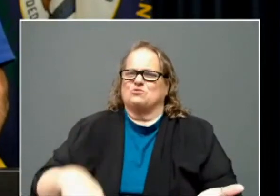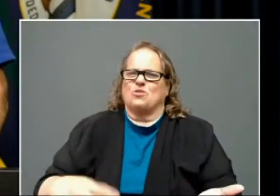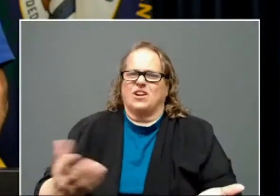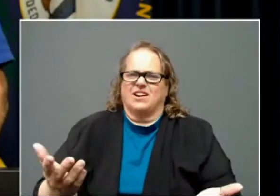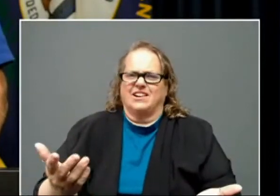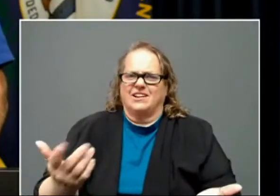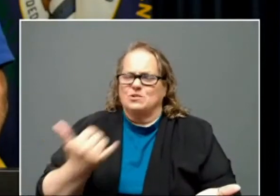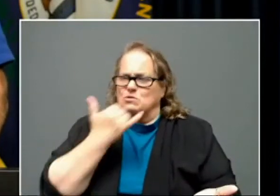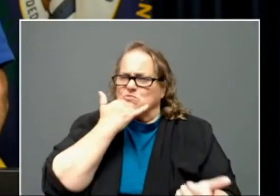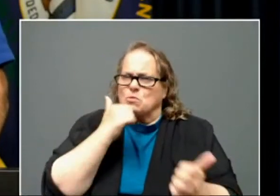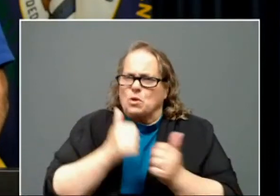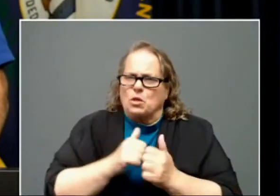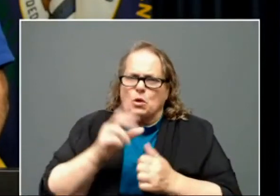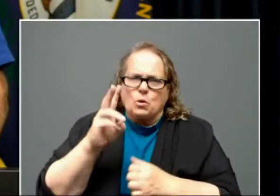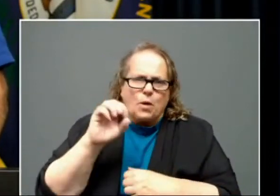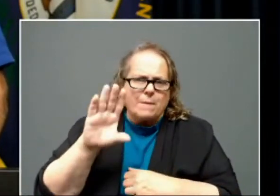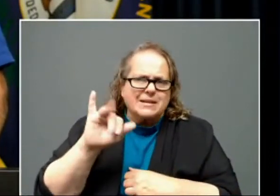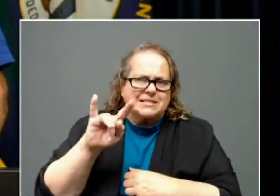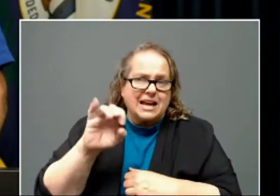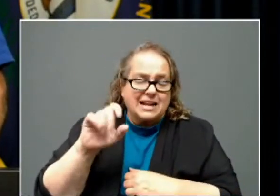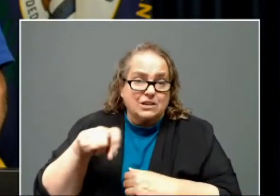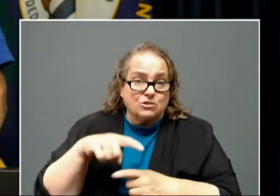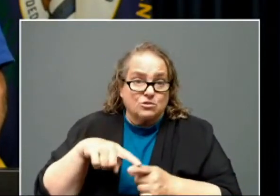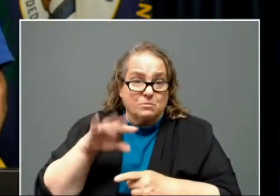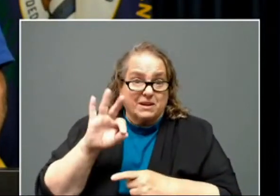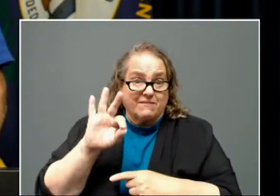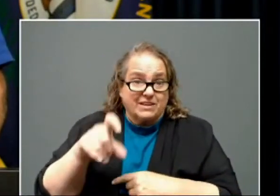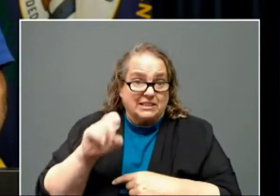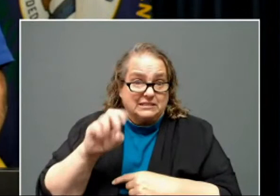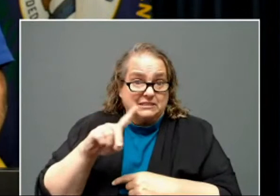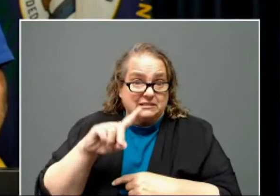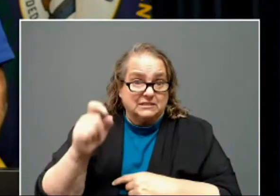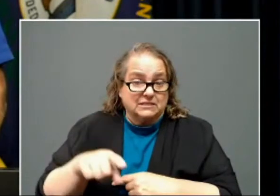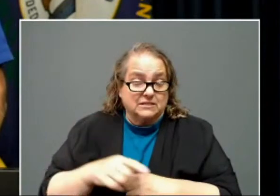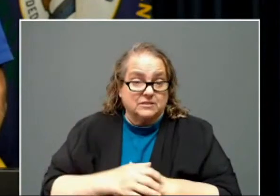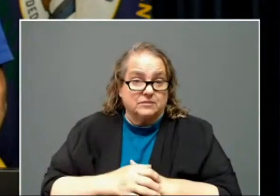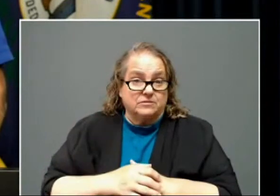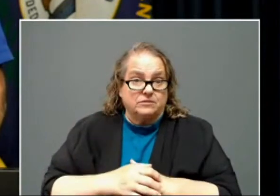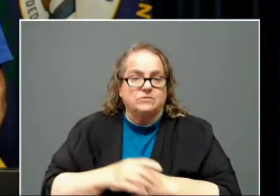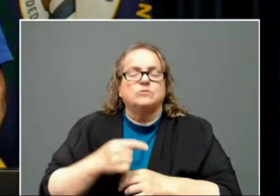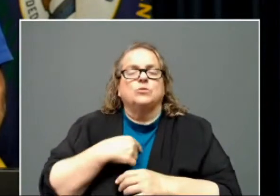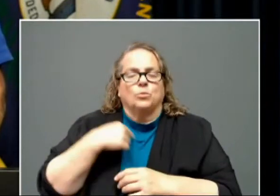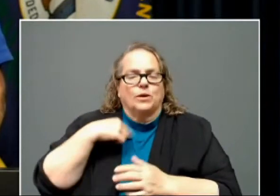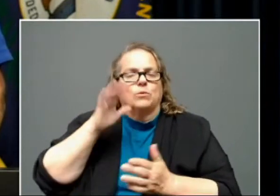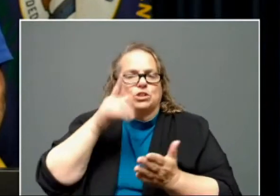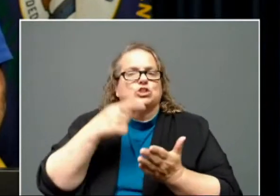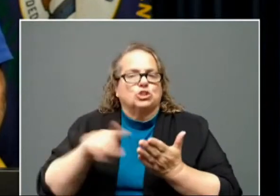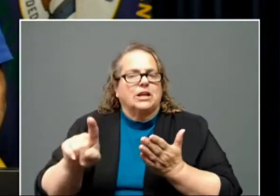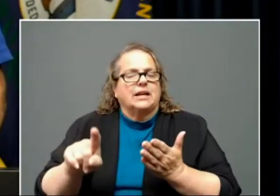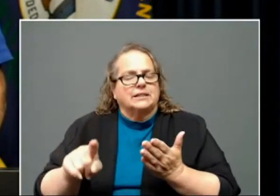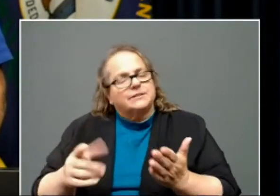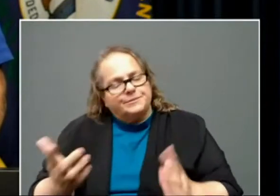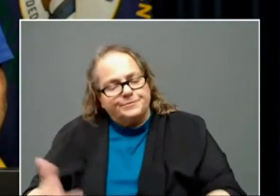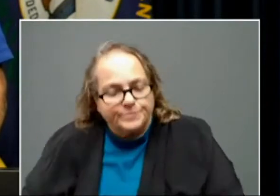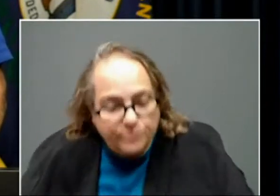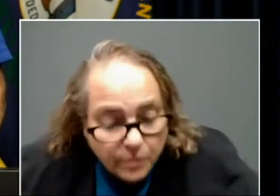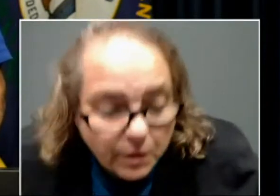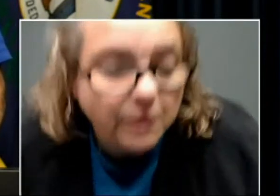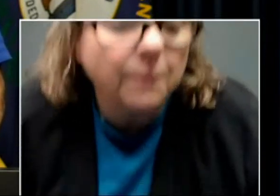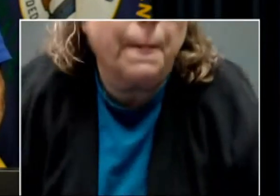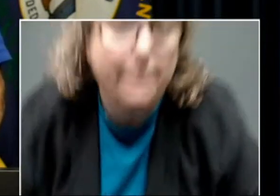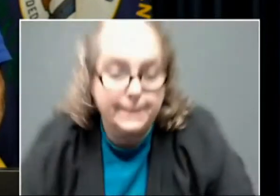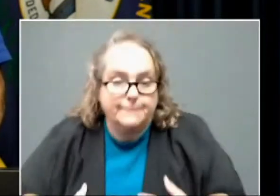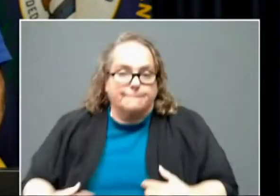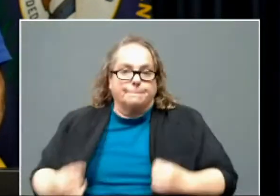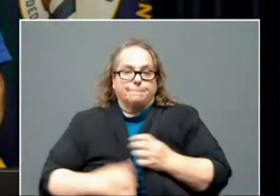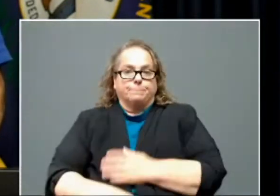website that needs to be looked at? We'll check on that. There's certainly still plenty of places that you can